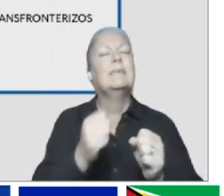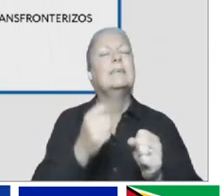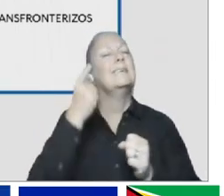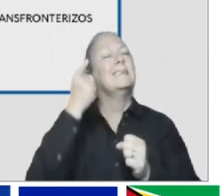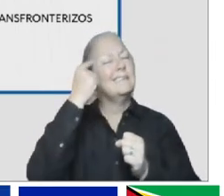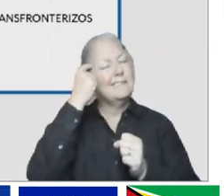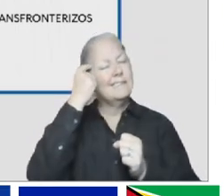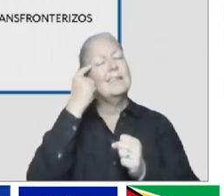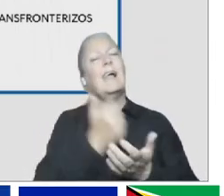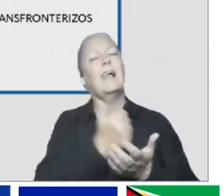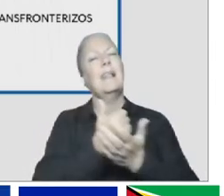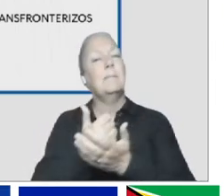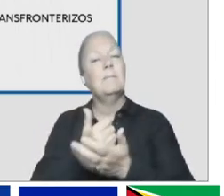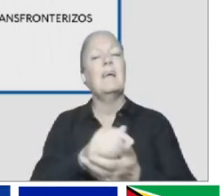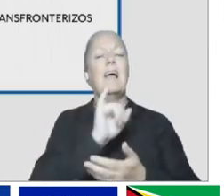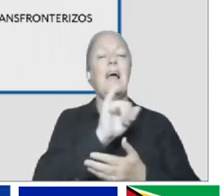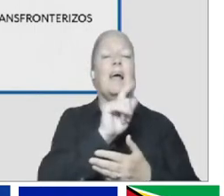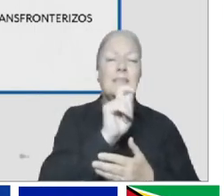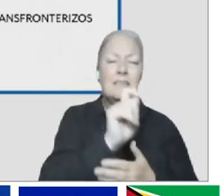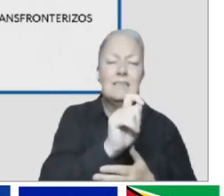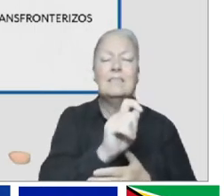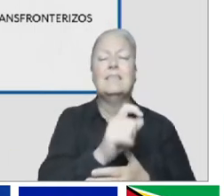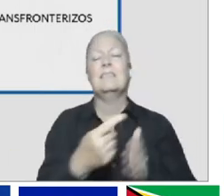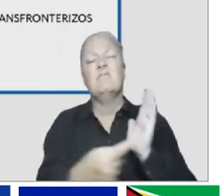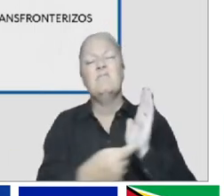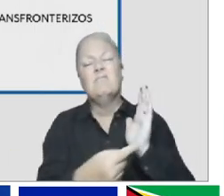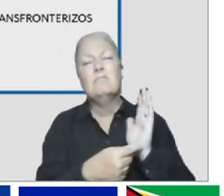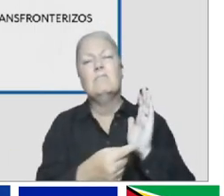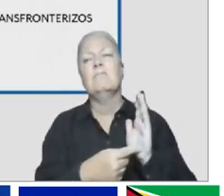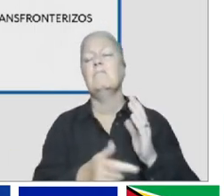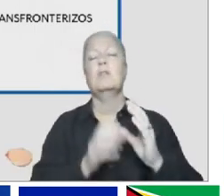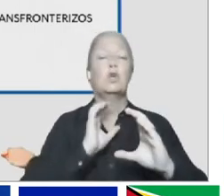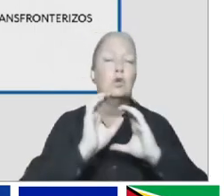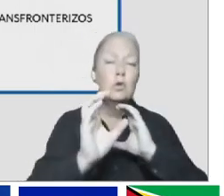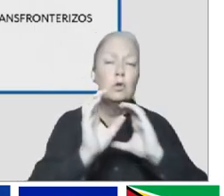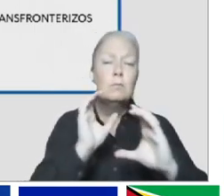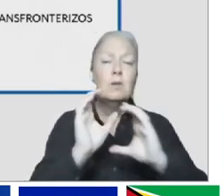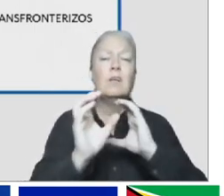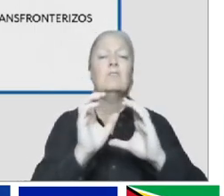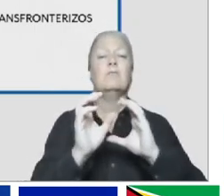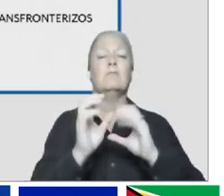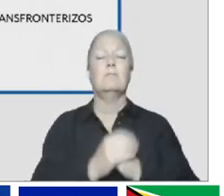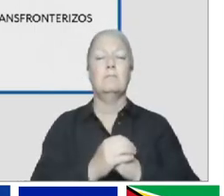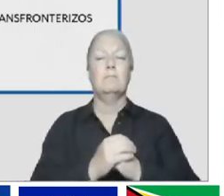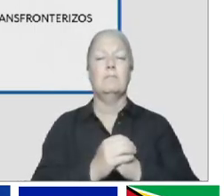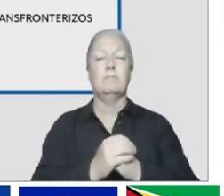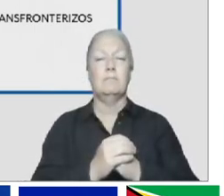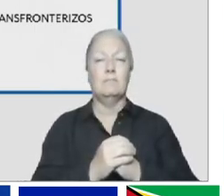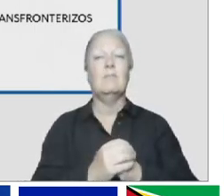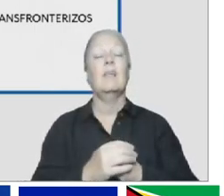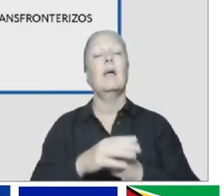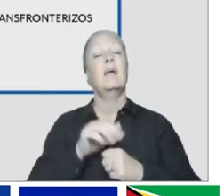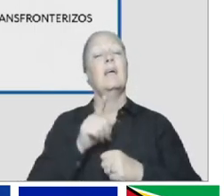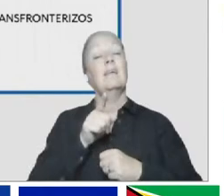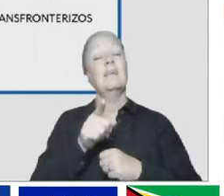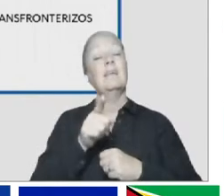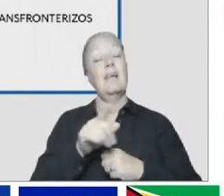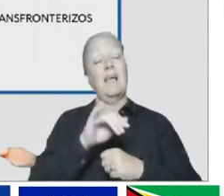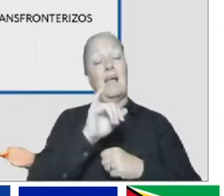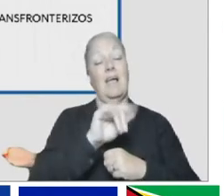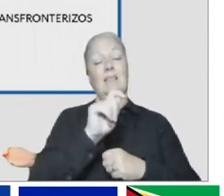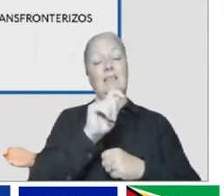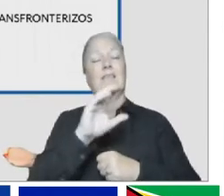communication, ITCs overall, and other lessons learned in terms of the use of these ITCs to collect information